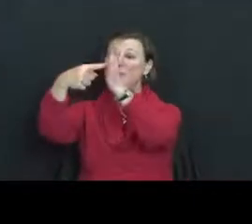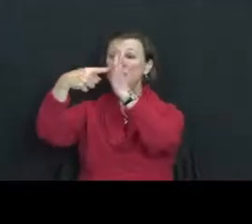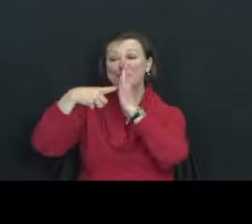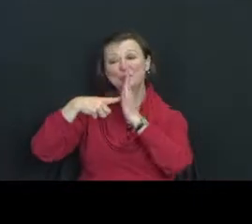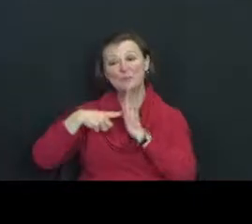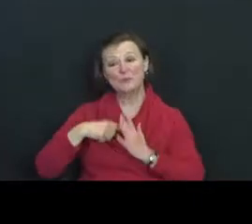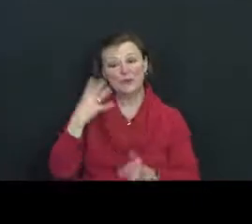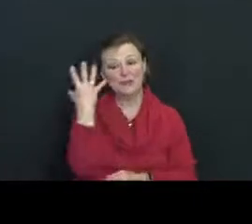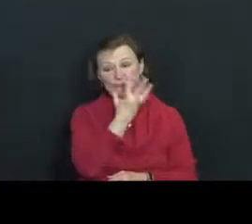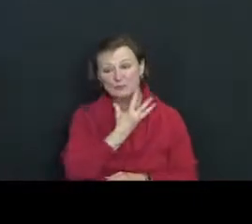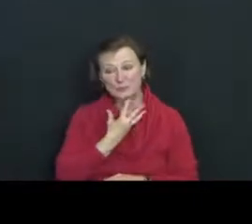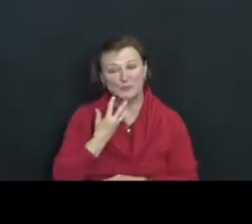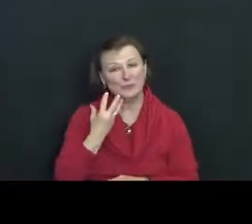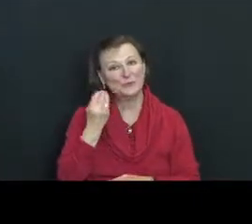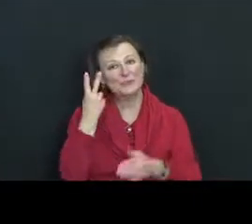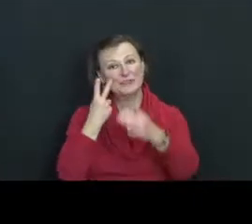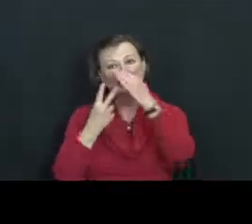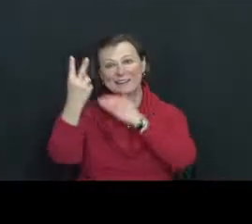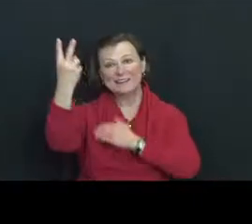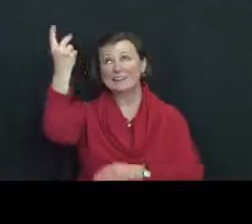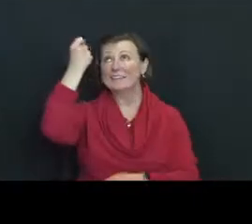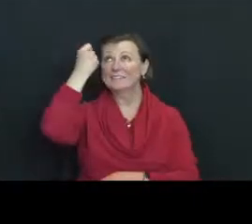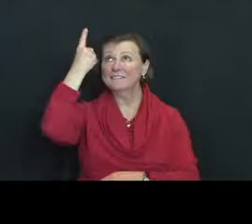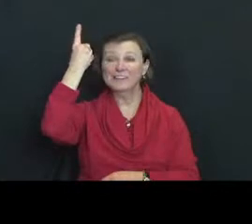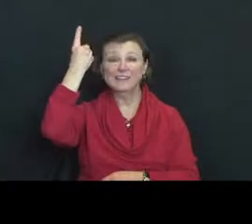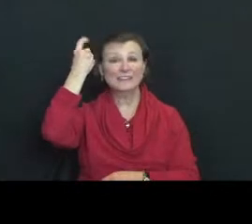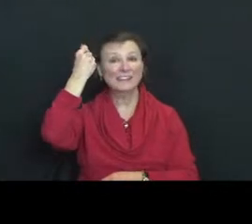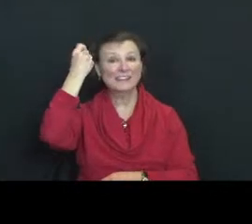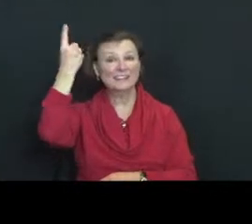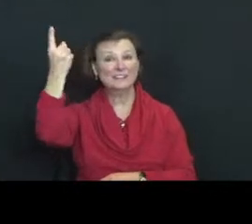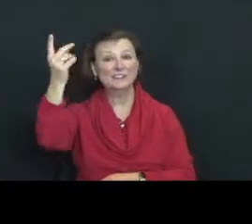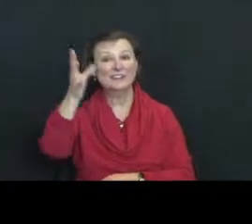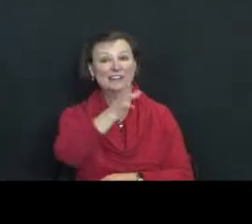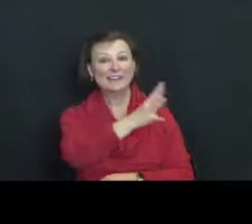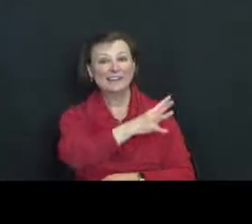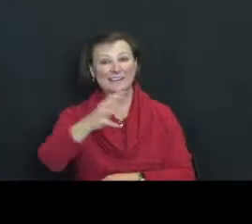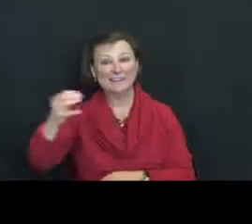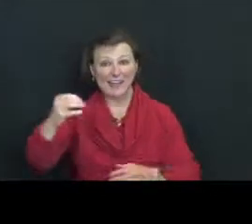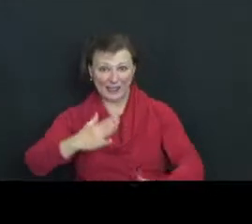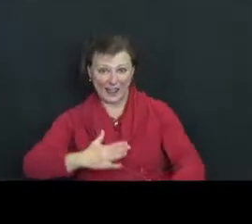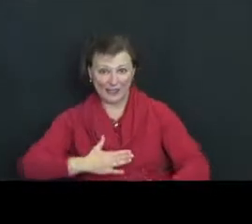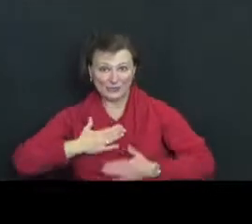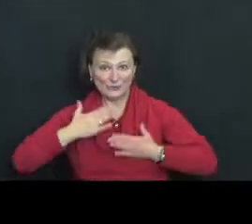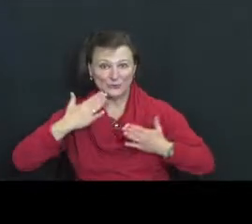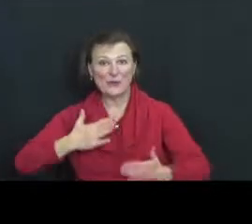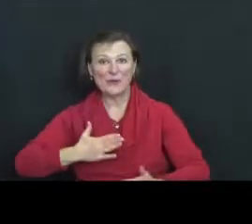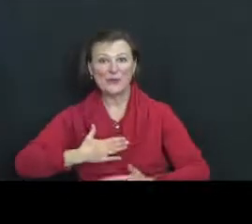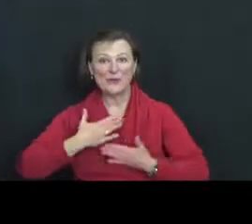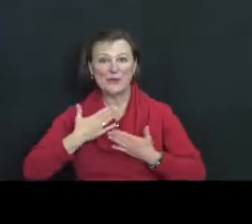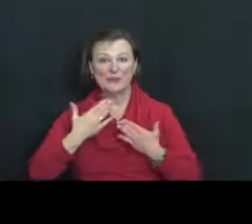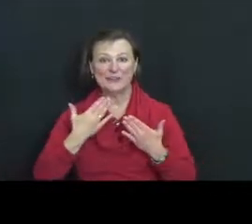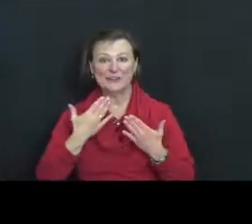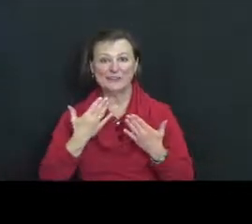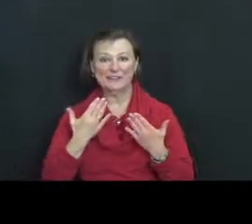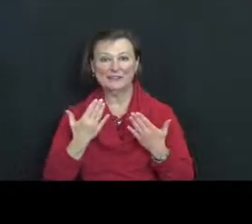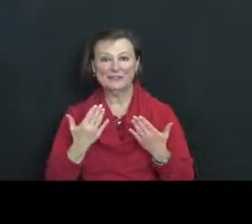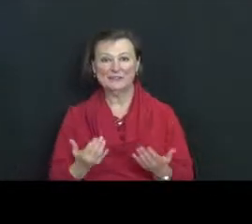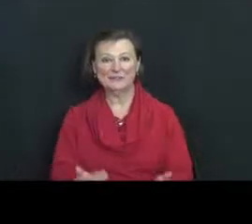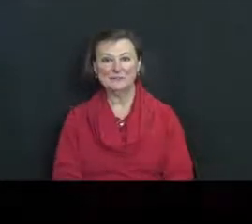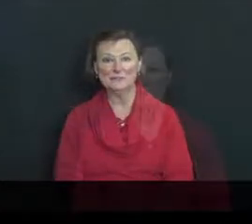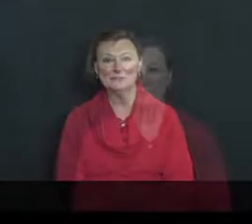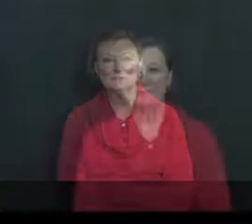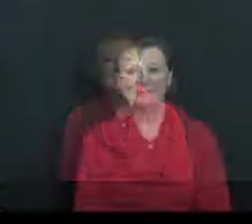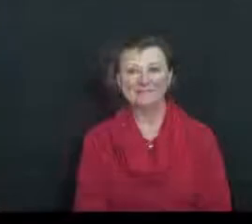show to us beauty, vision, and joy.